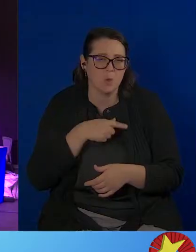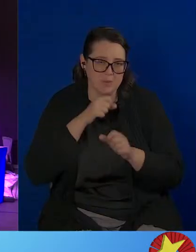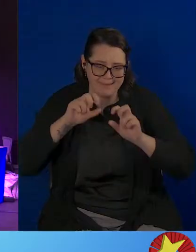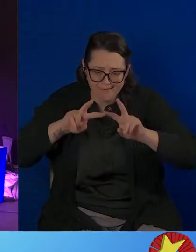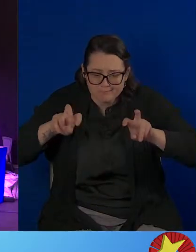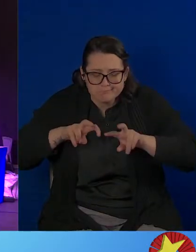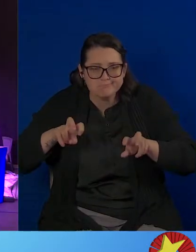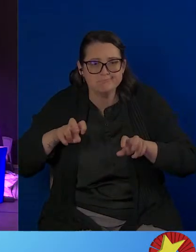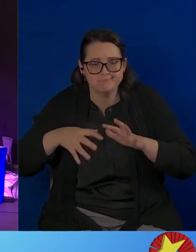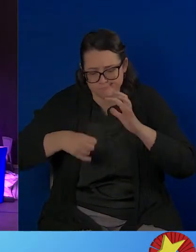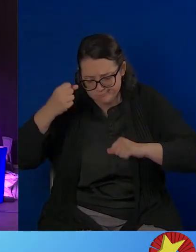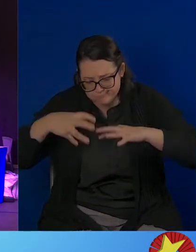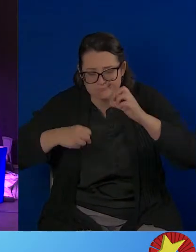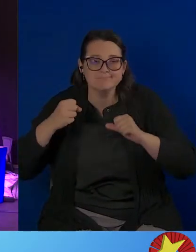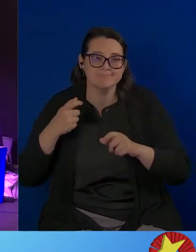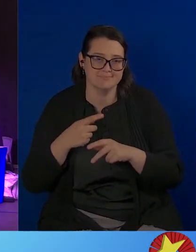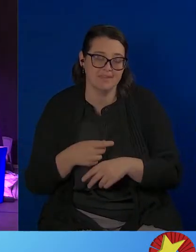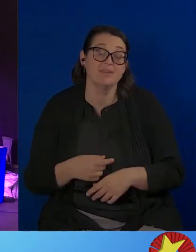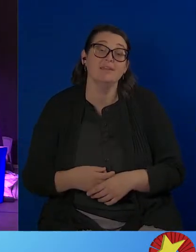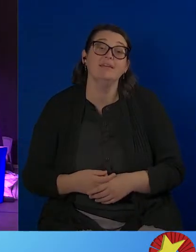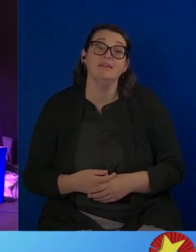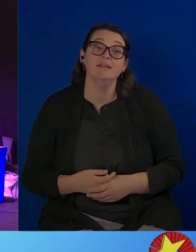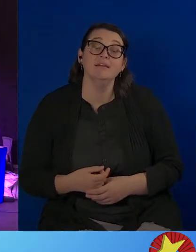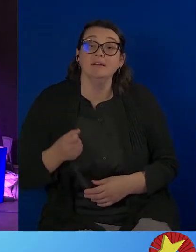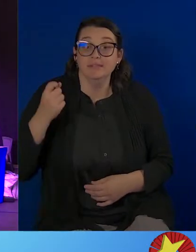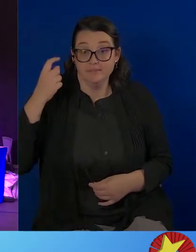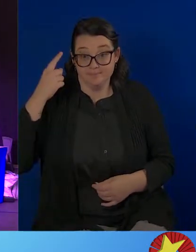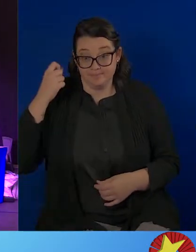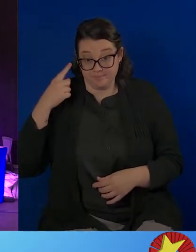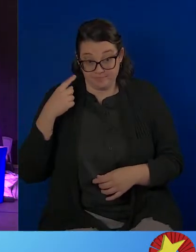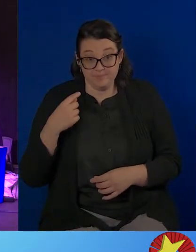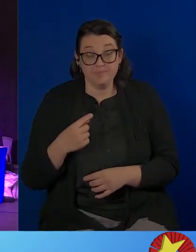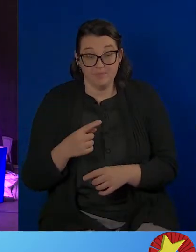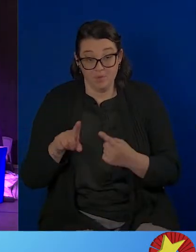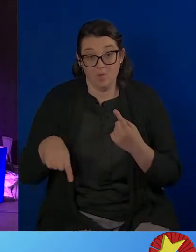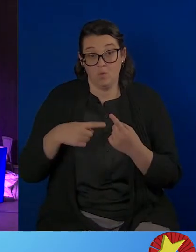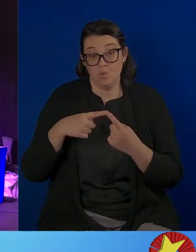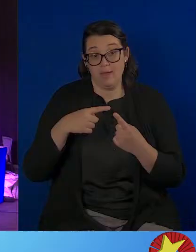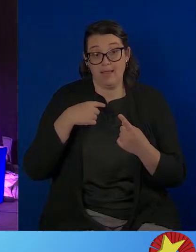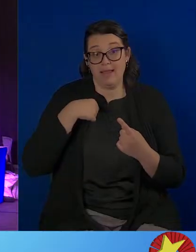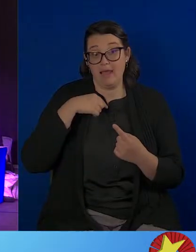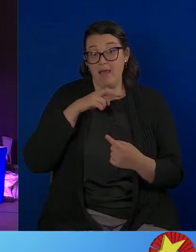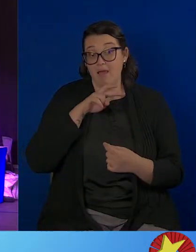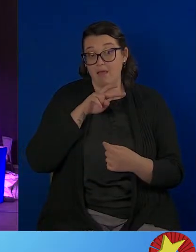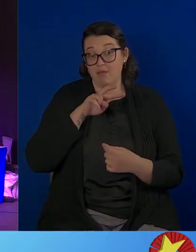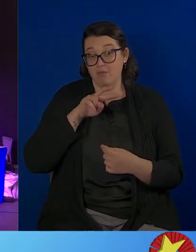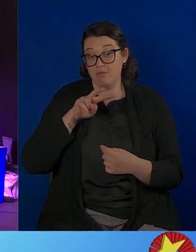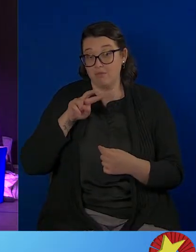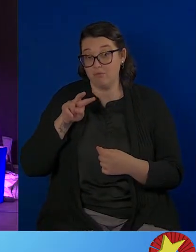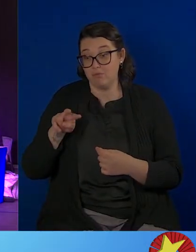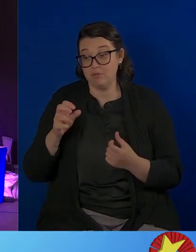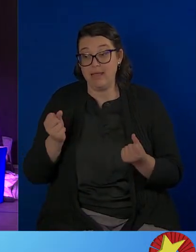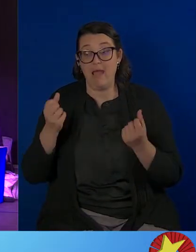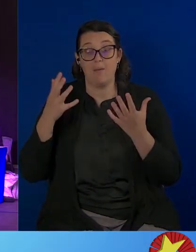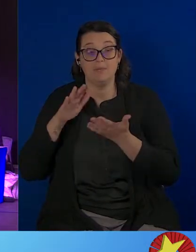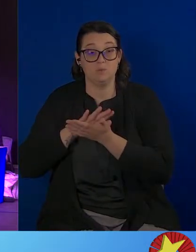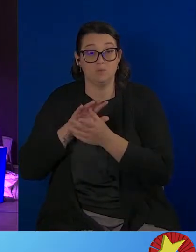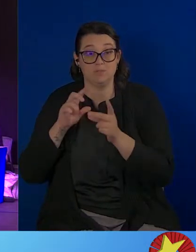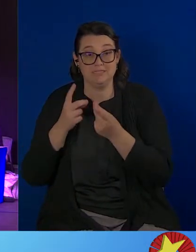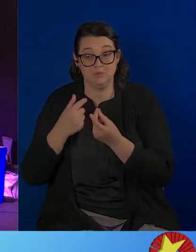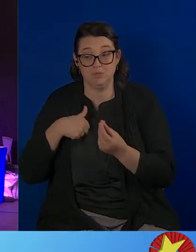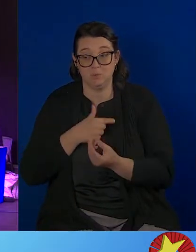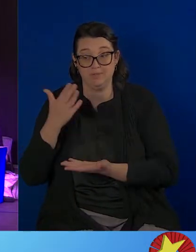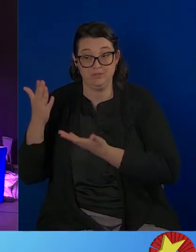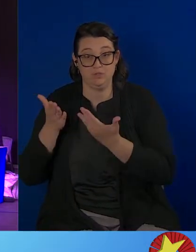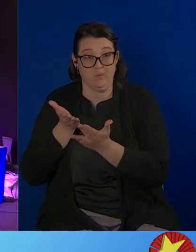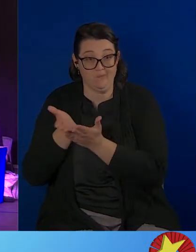with that. Given that, when I looked at the number of, I think the school districts that we serve through the co-ops, as I counted, it was like 14